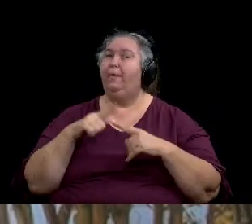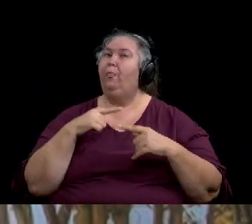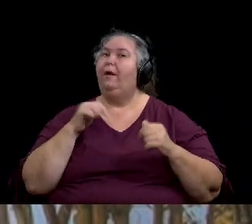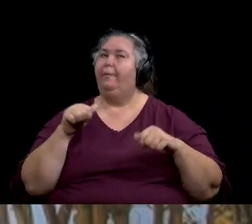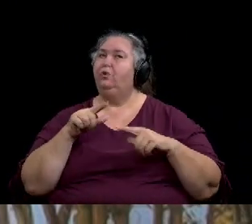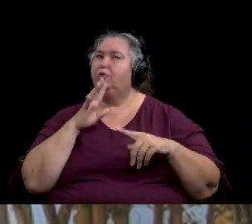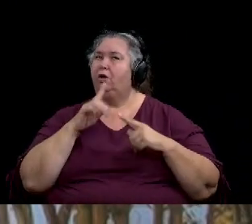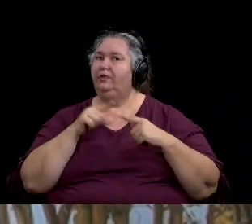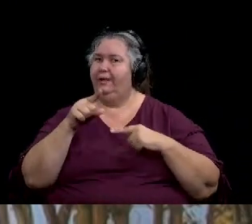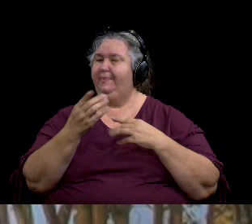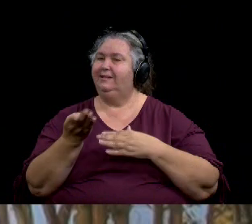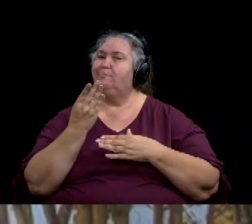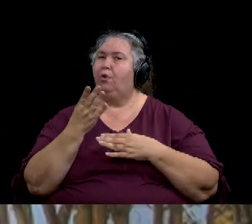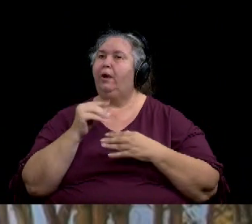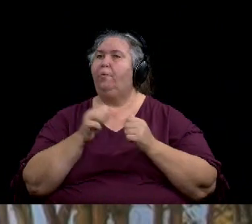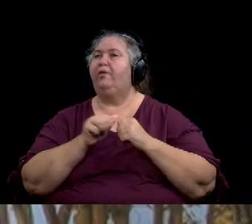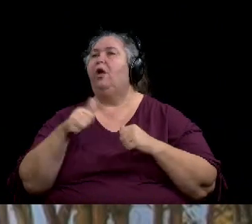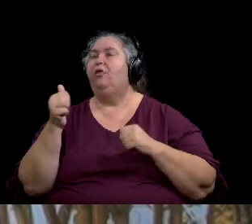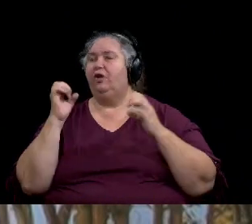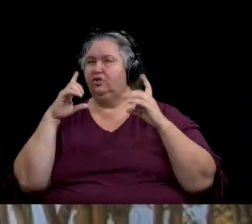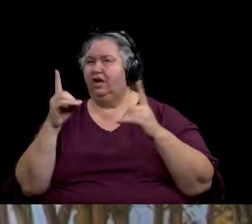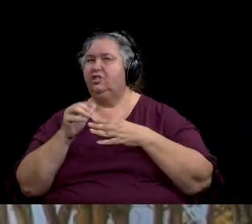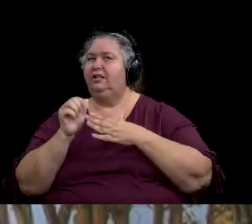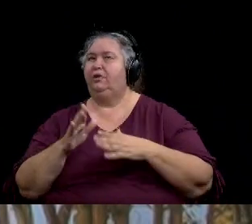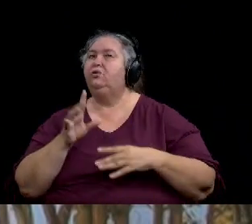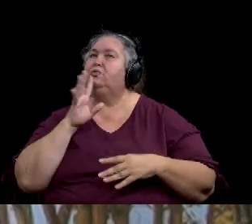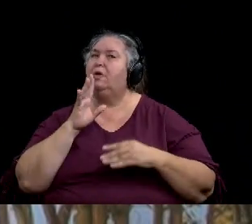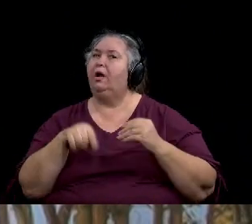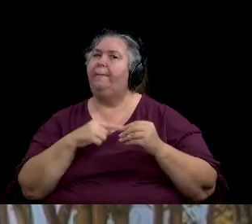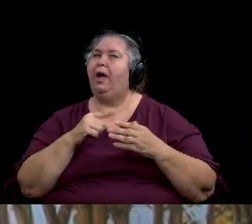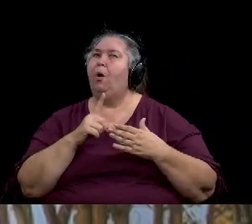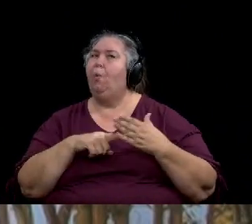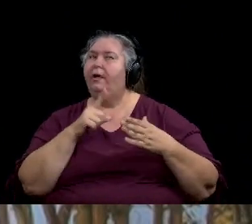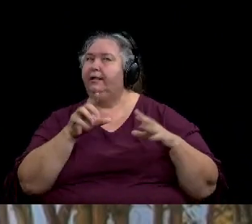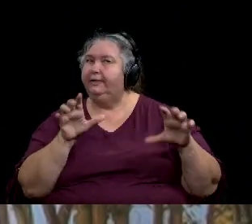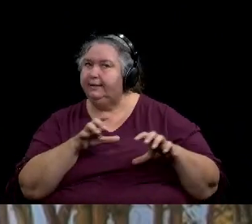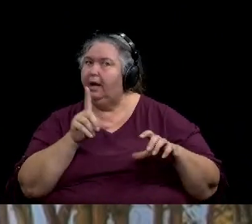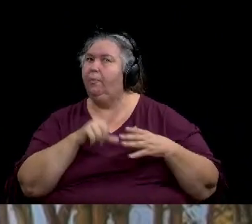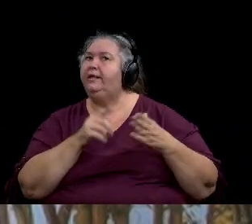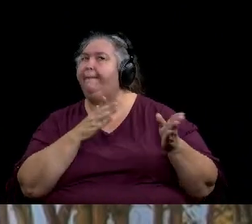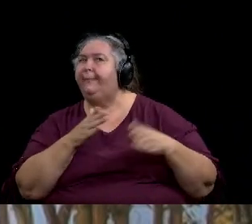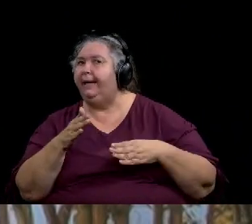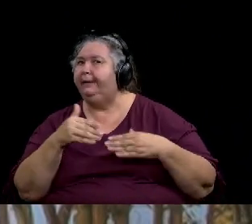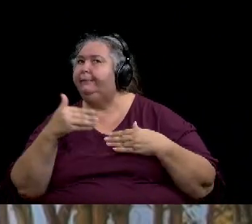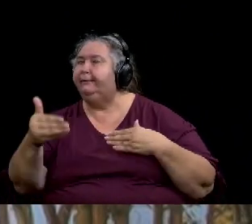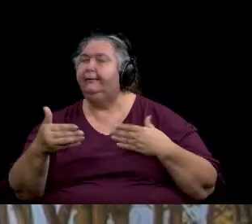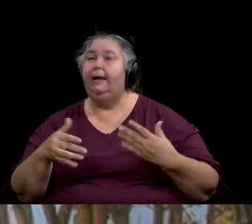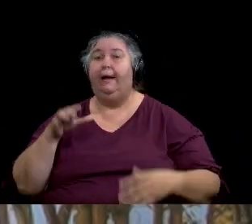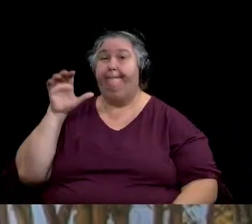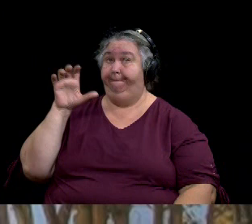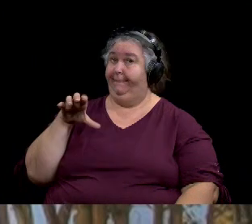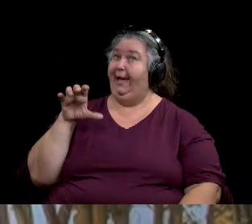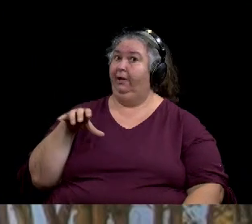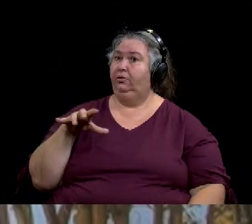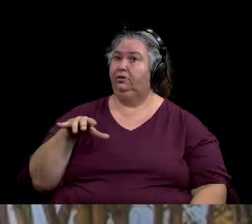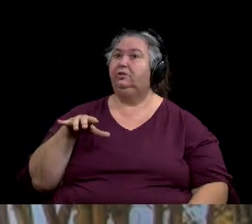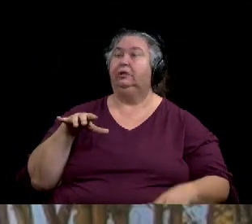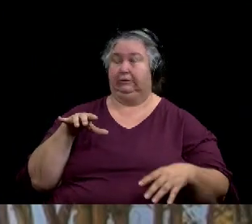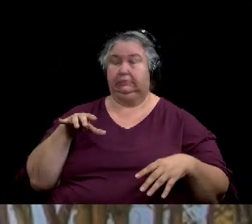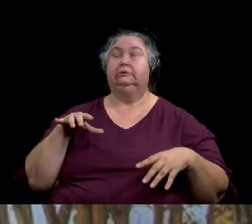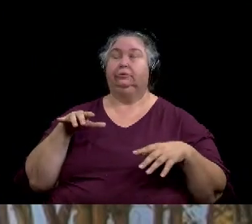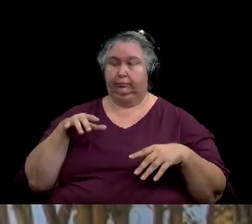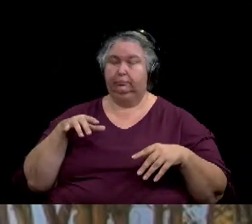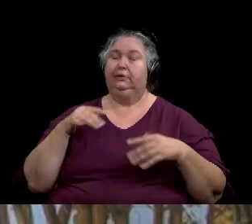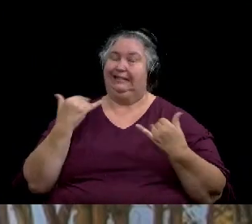and other education leaders to talk about what they have done and what they plan to do Baylor's taken a number of steps to try to